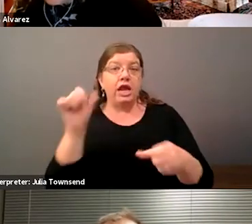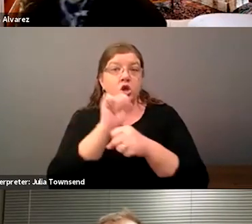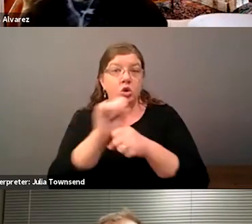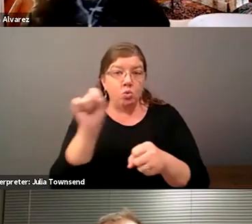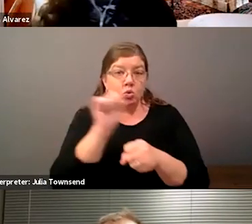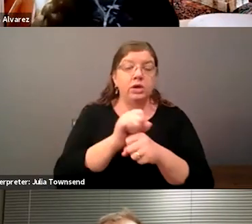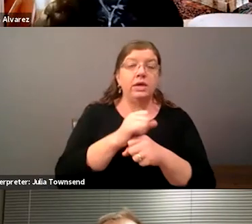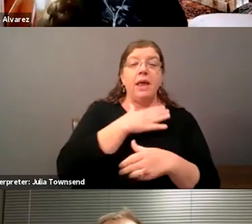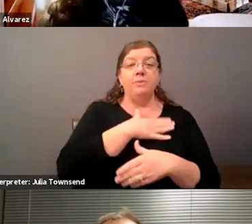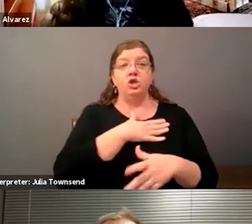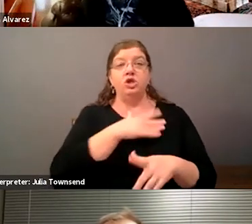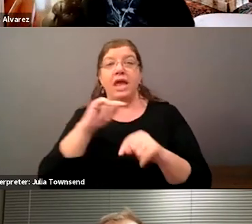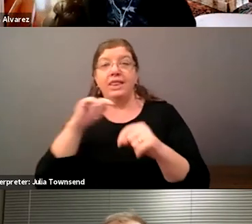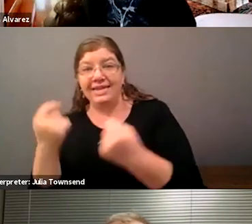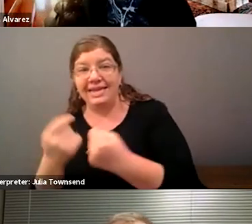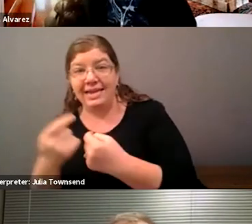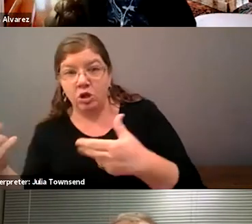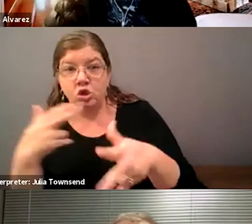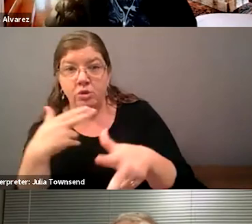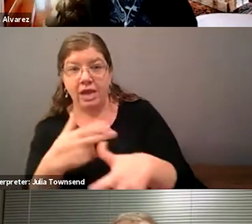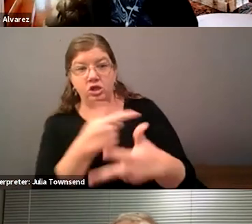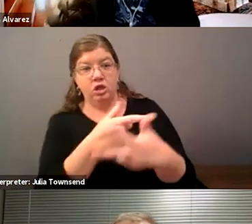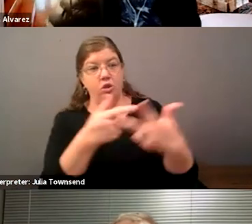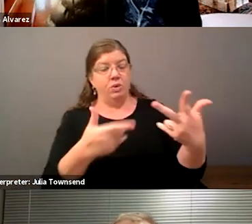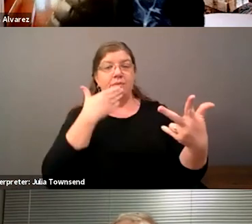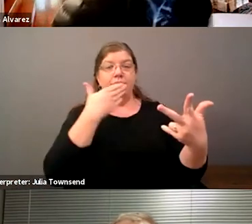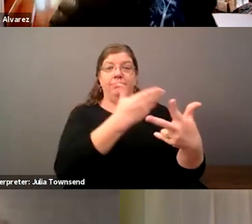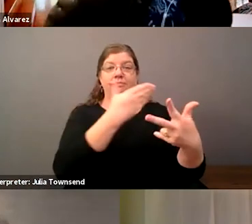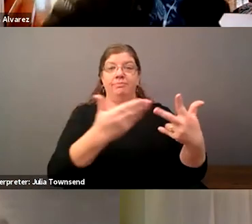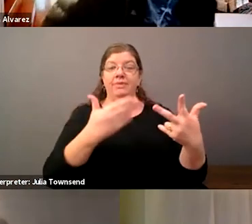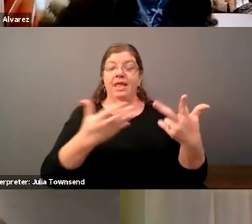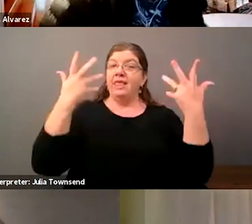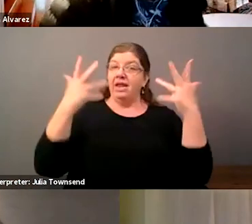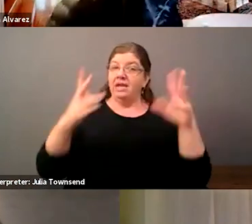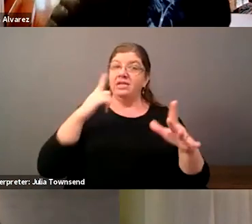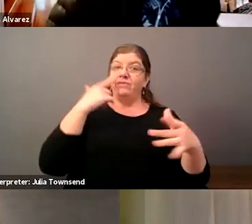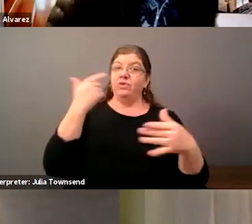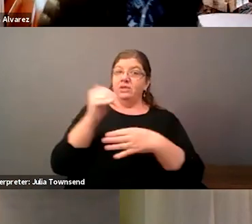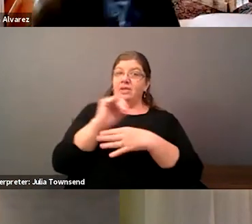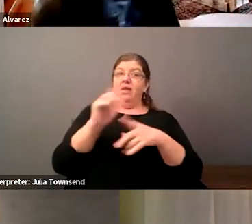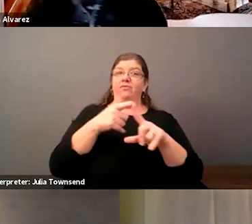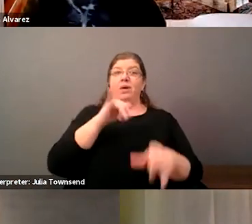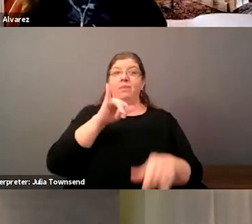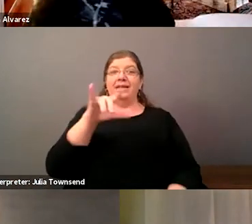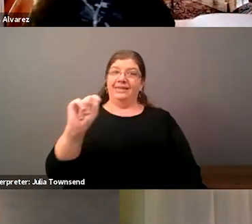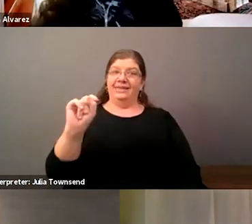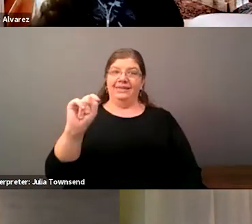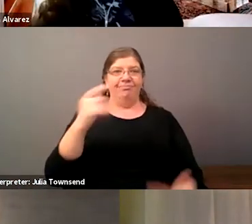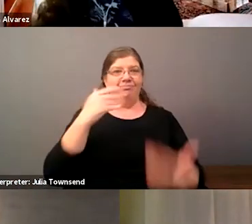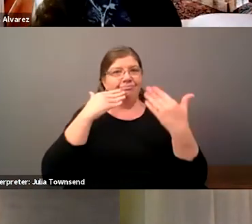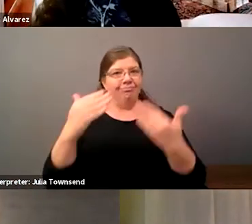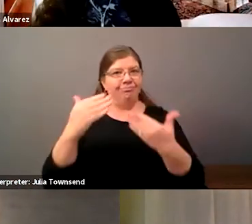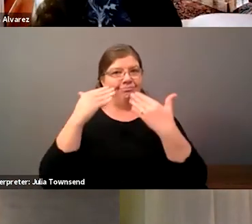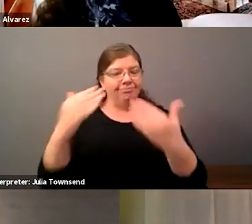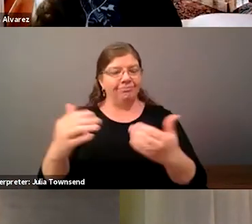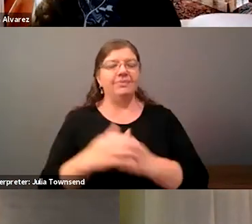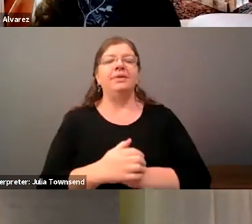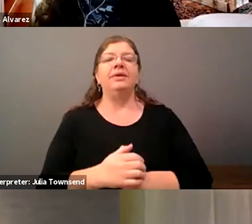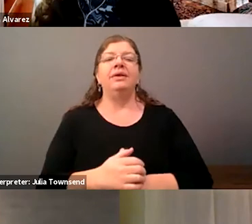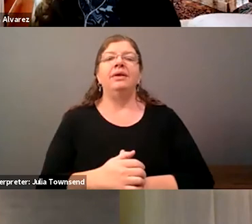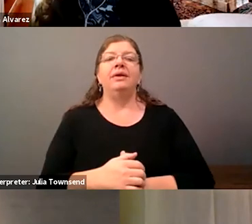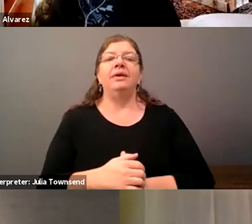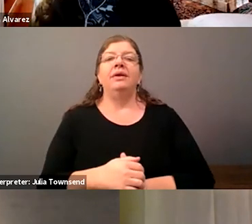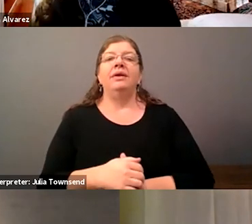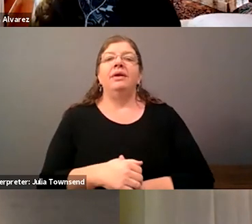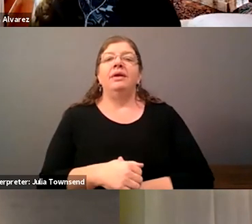team that you called out very much so that does it for tonight from i.t so we'll go on to the